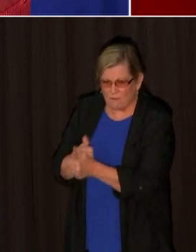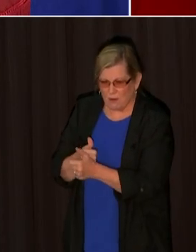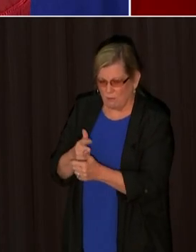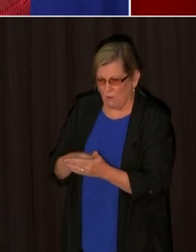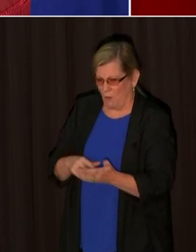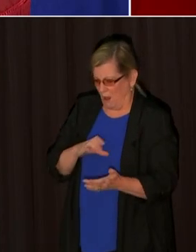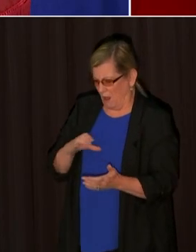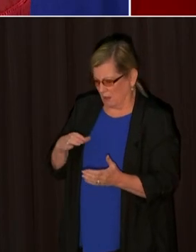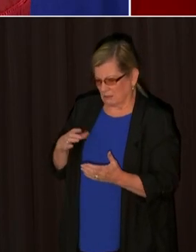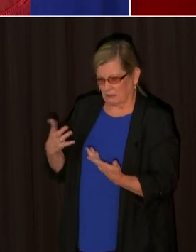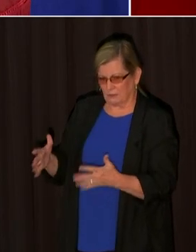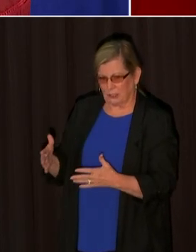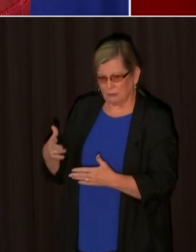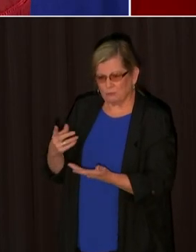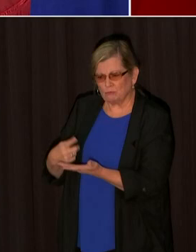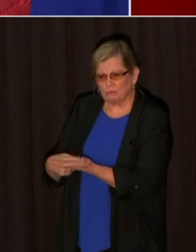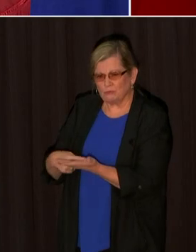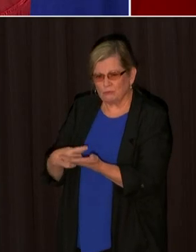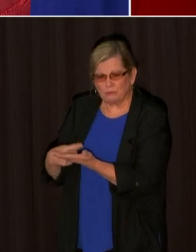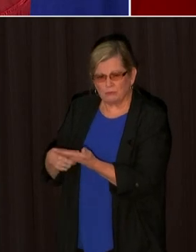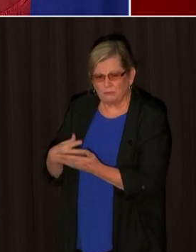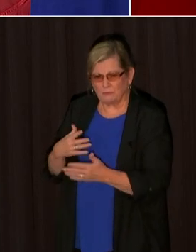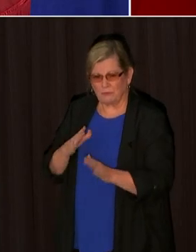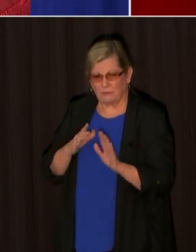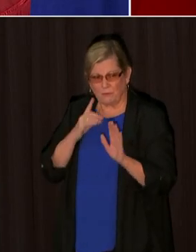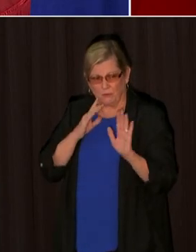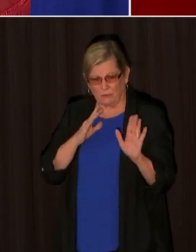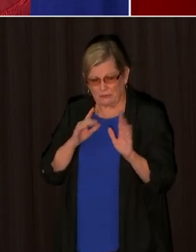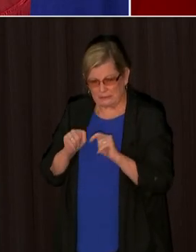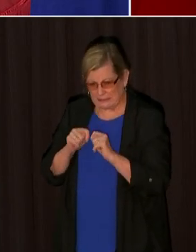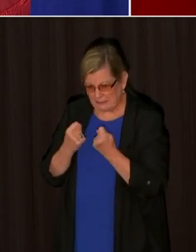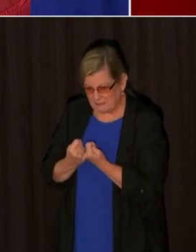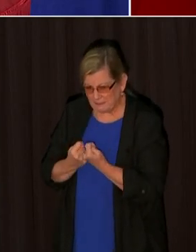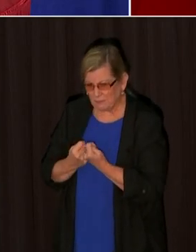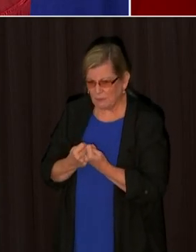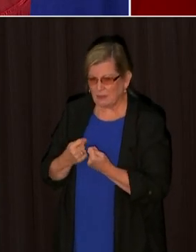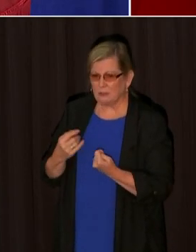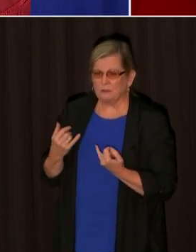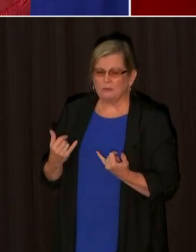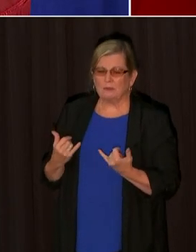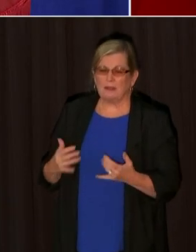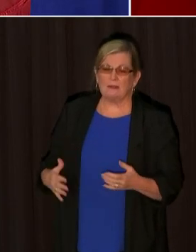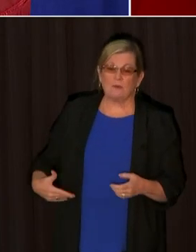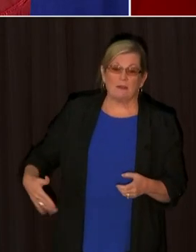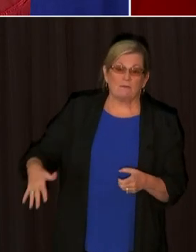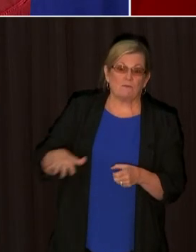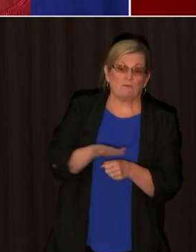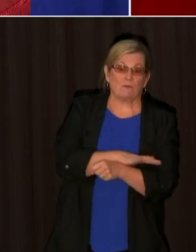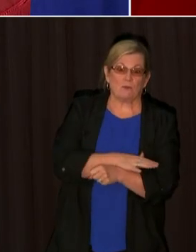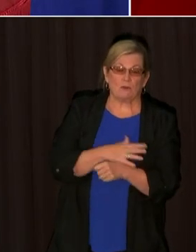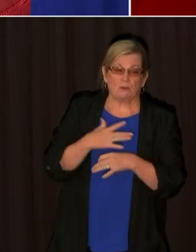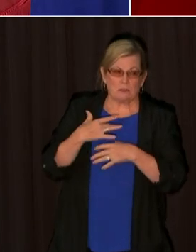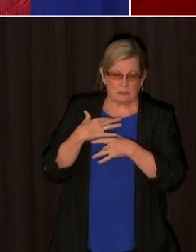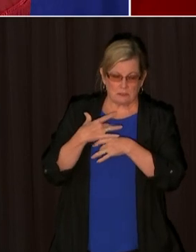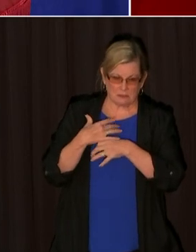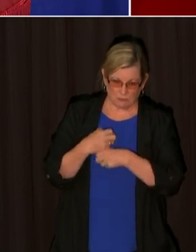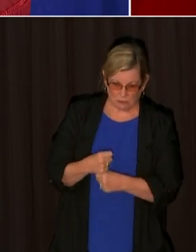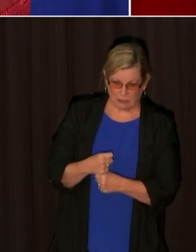wait for my team today to have a complete summary of their